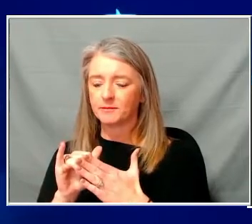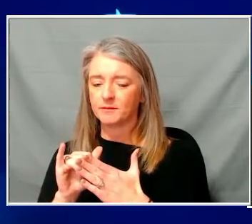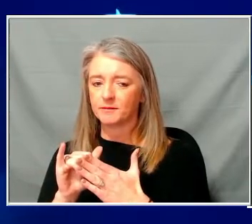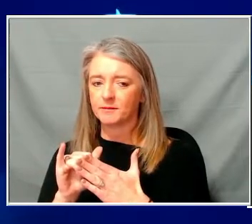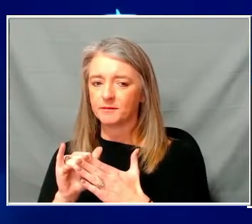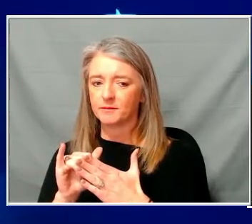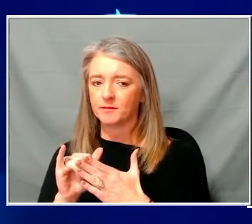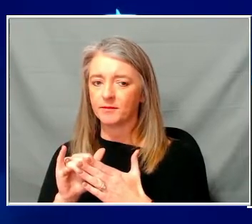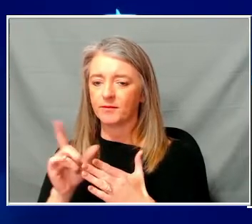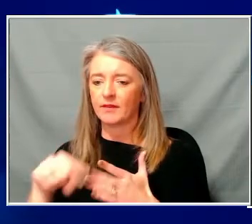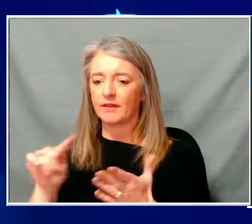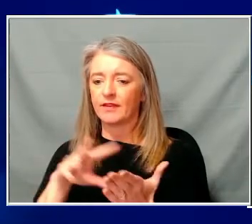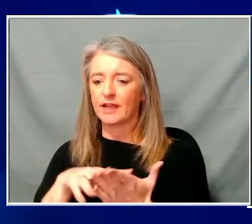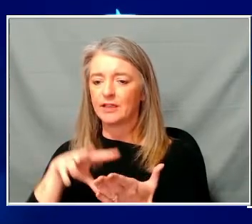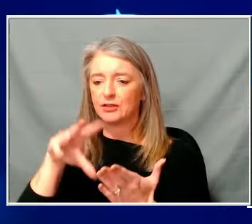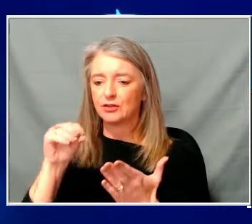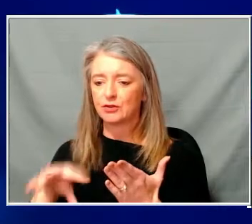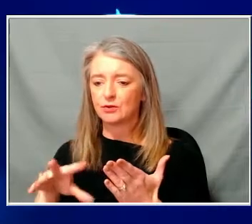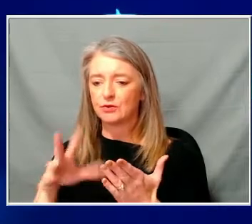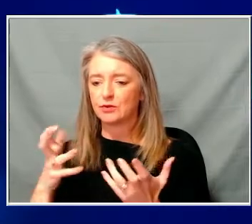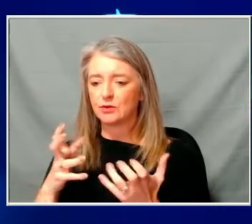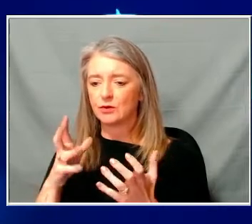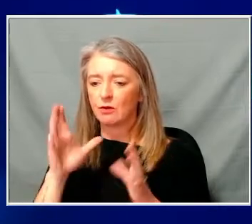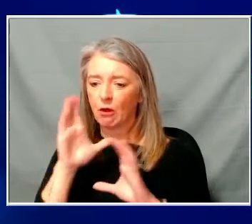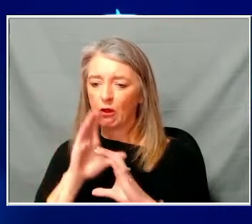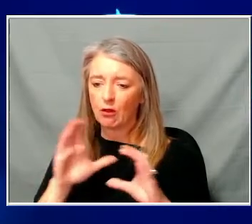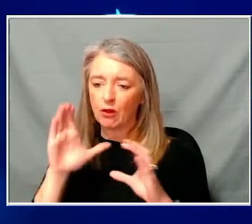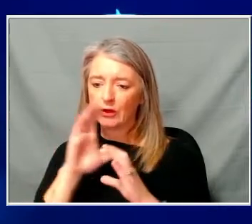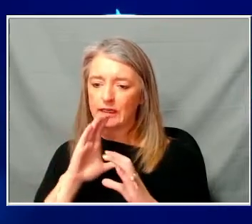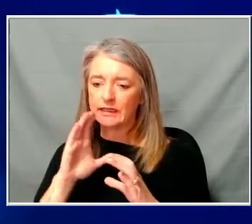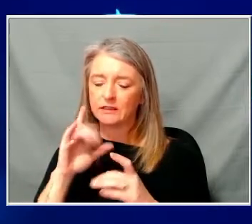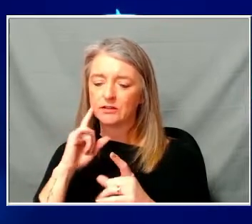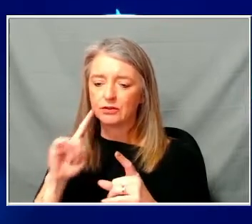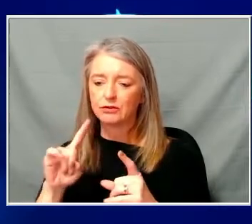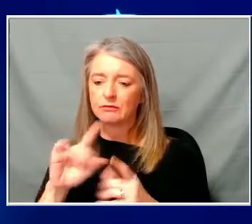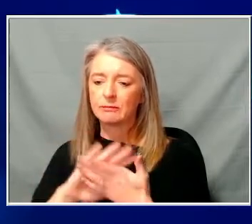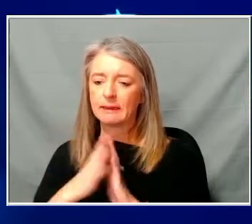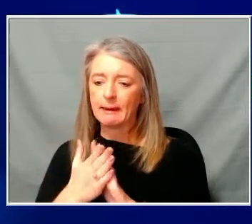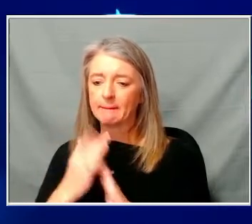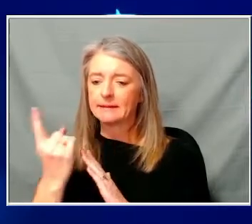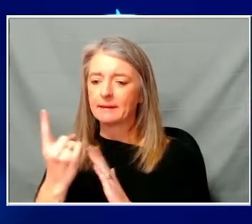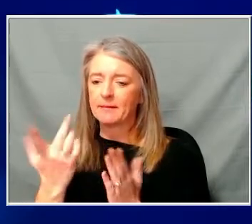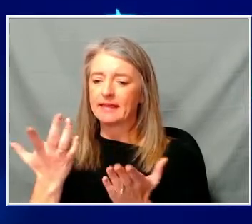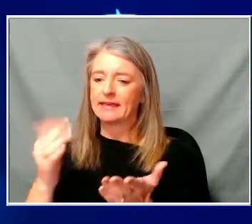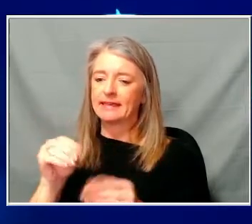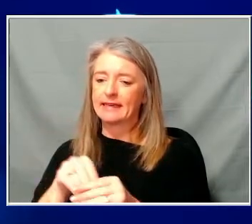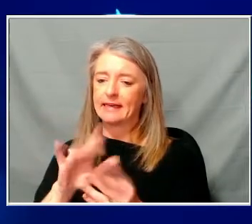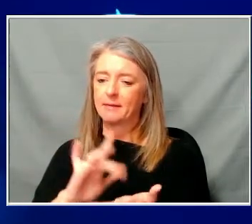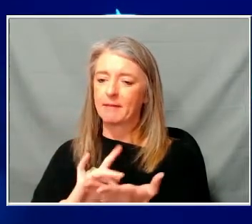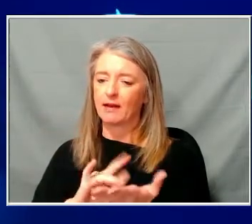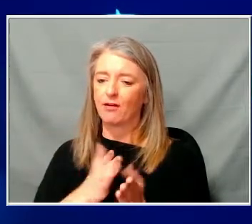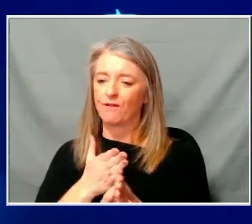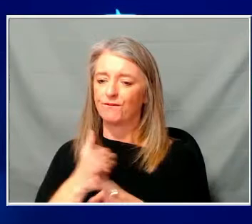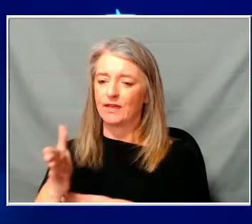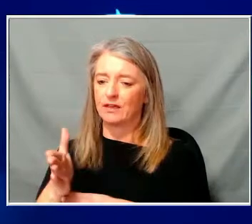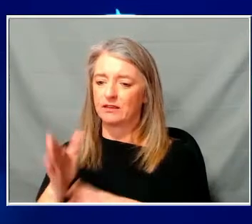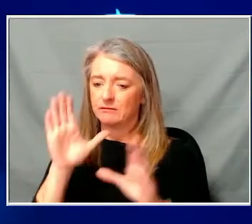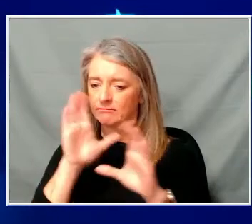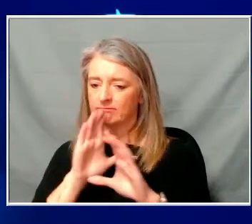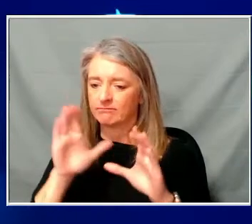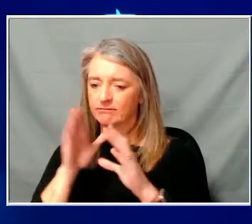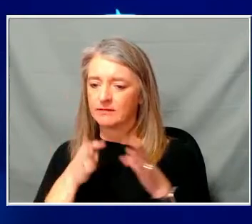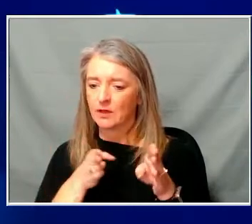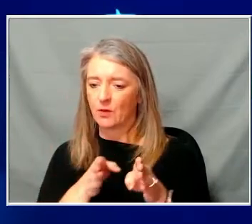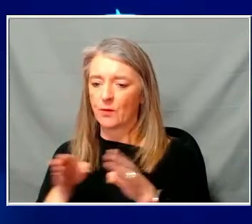these students who are looking to get into something in the medical field, they're really searching out avenues that they can get